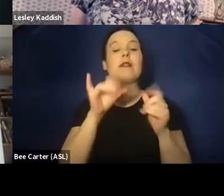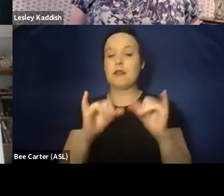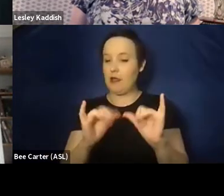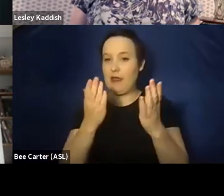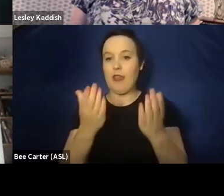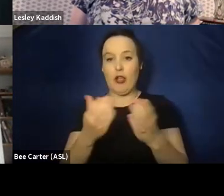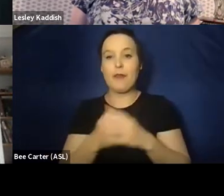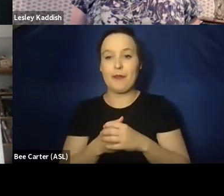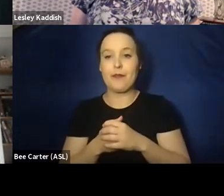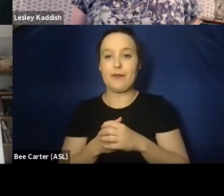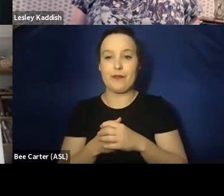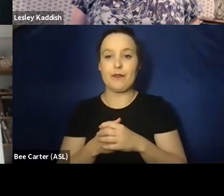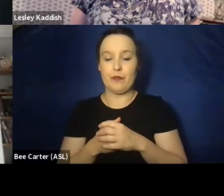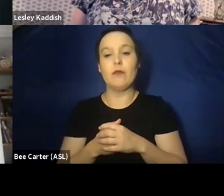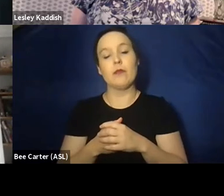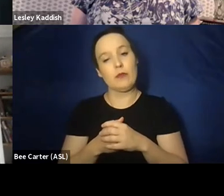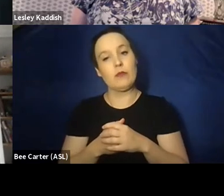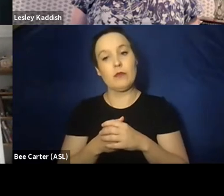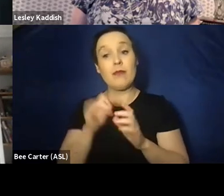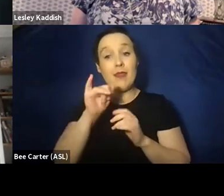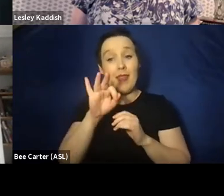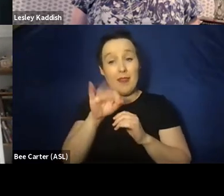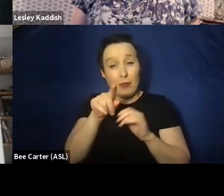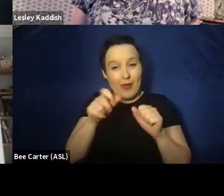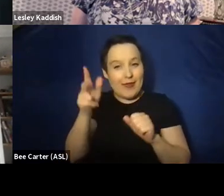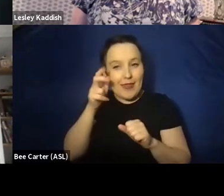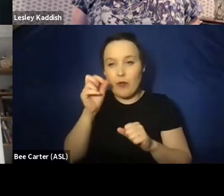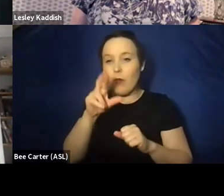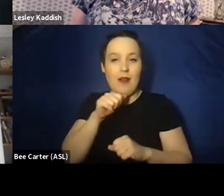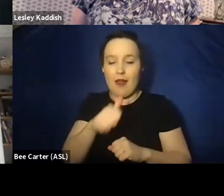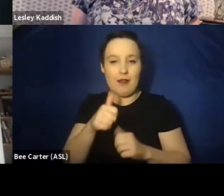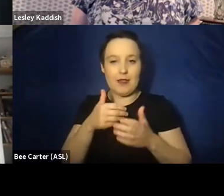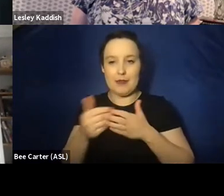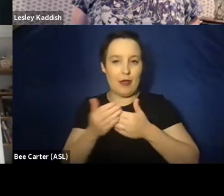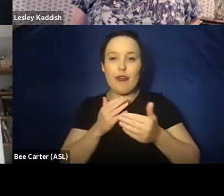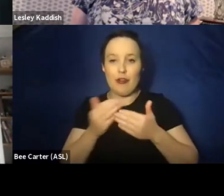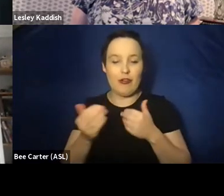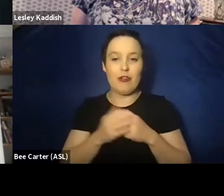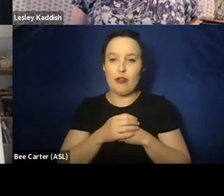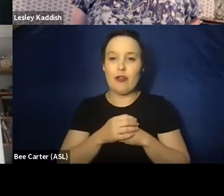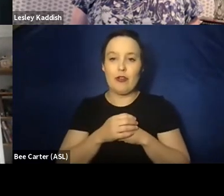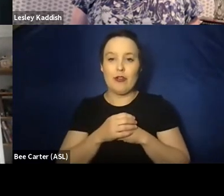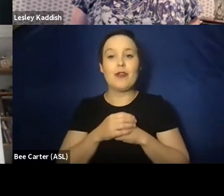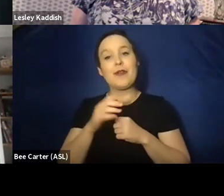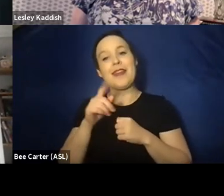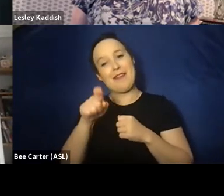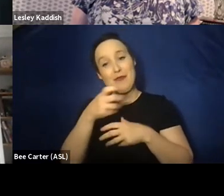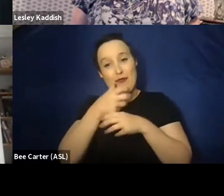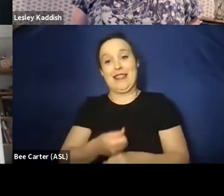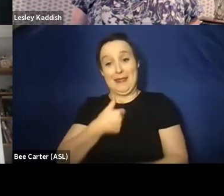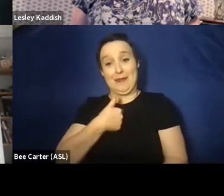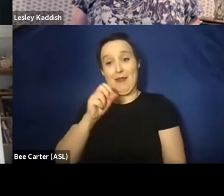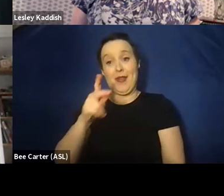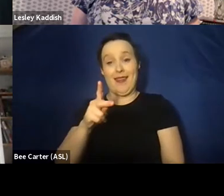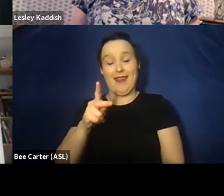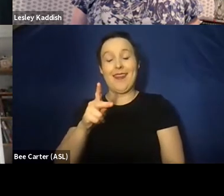present, whether audible or not. So it's a little bit of a trust exercise. It's a